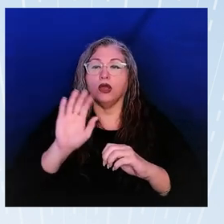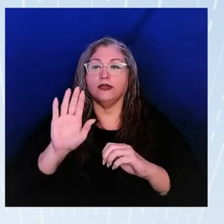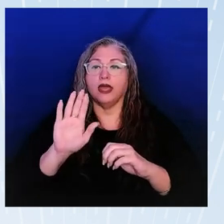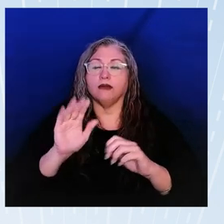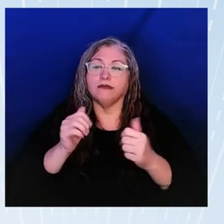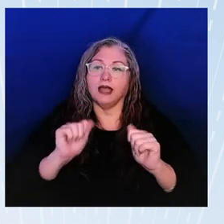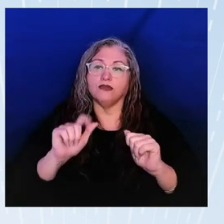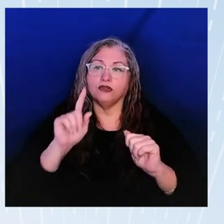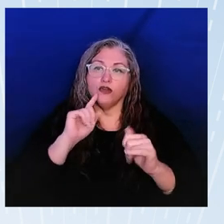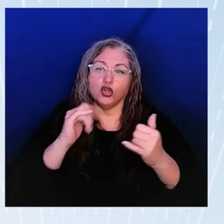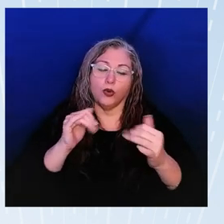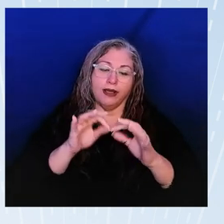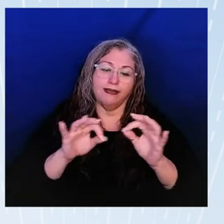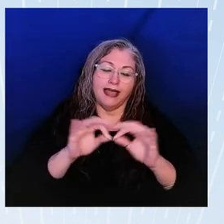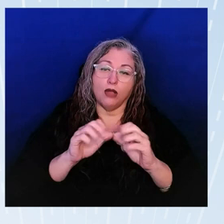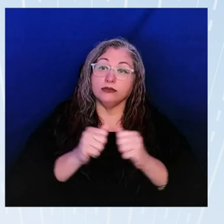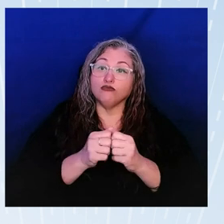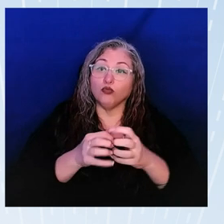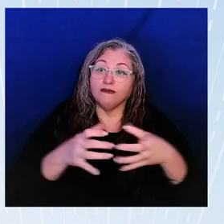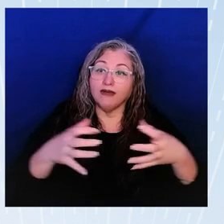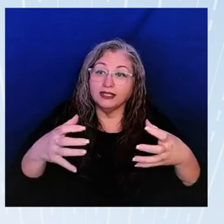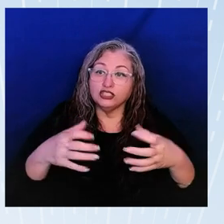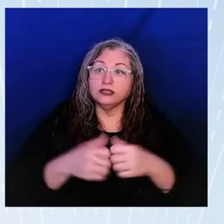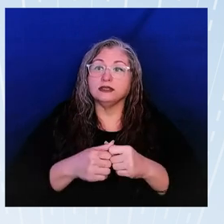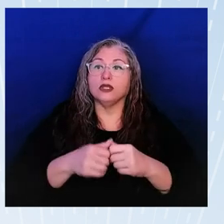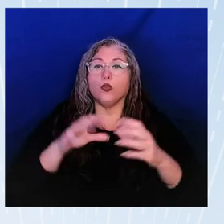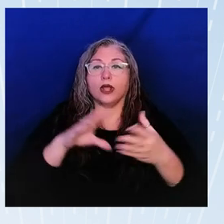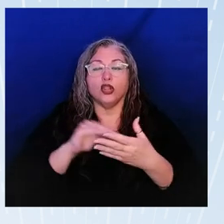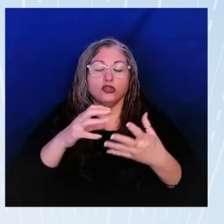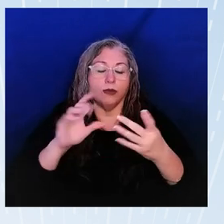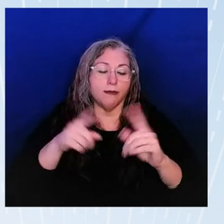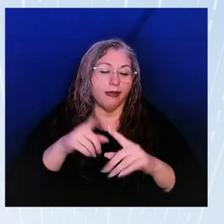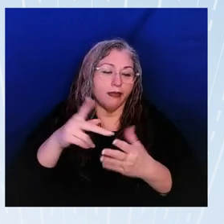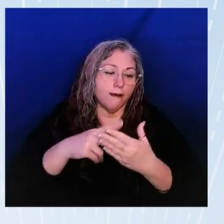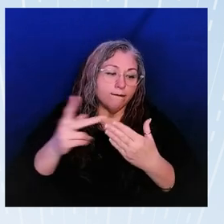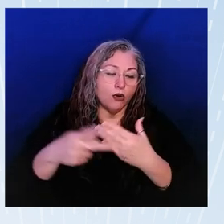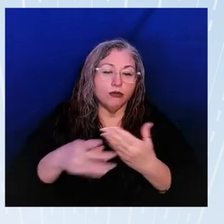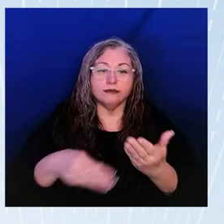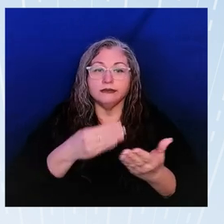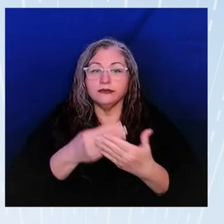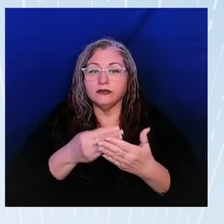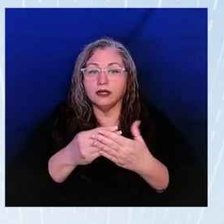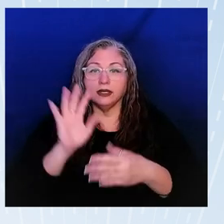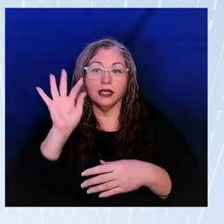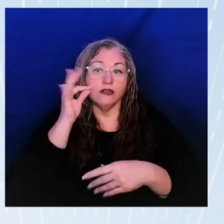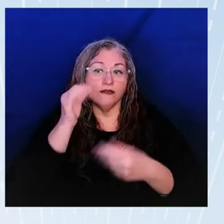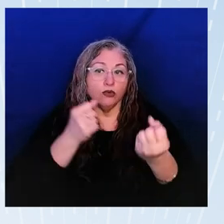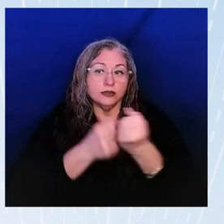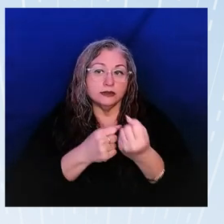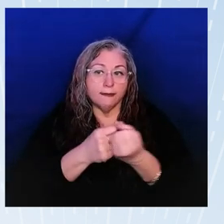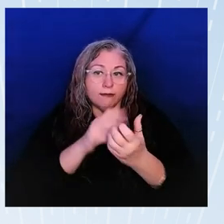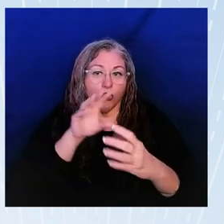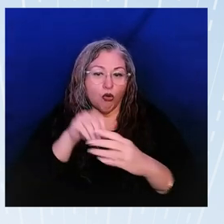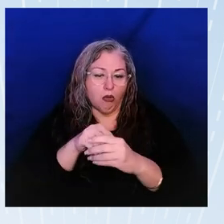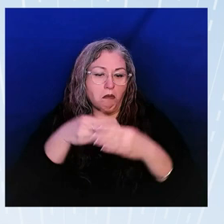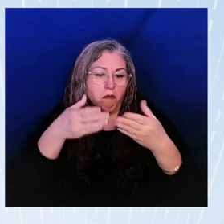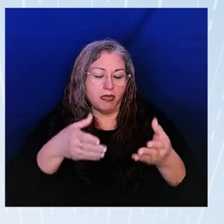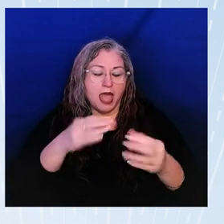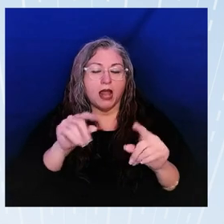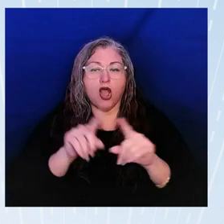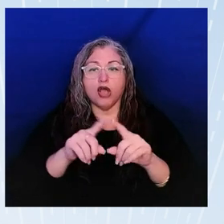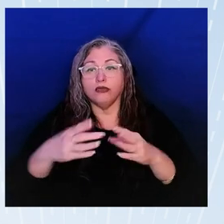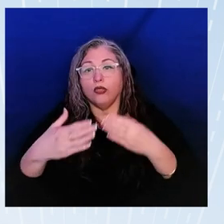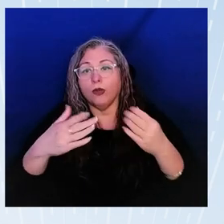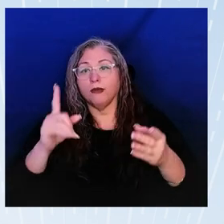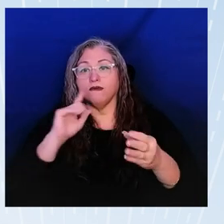of the current language revitalization. We learned so much about the programs, the funding, and the federal support that exists, and also the recommendations for